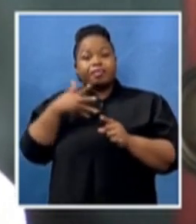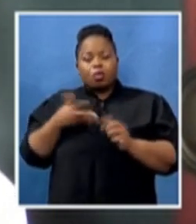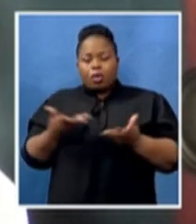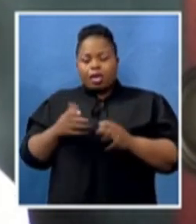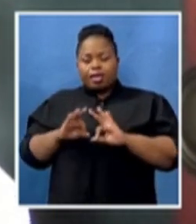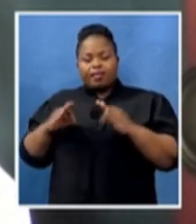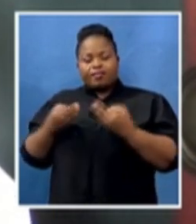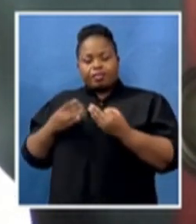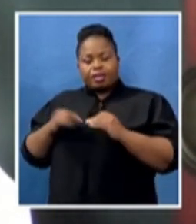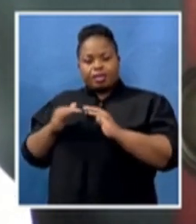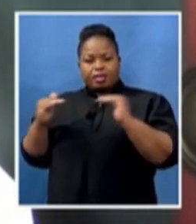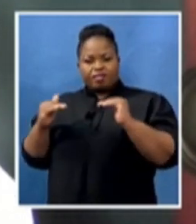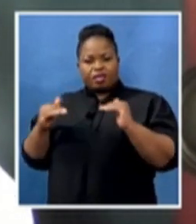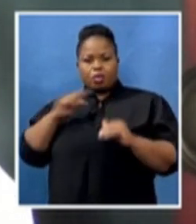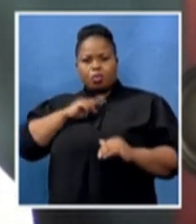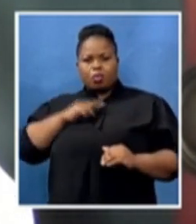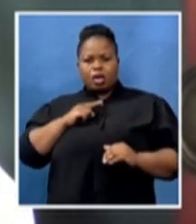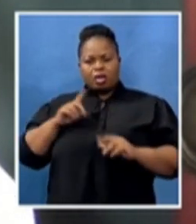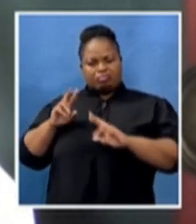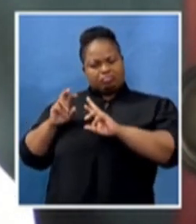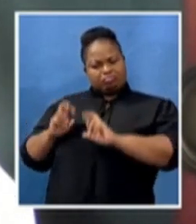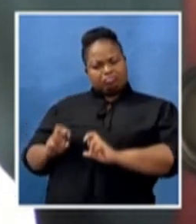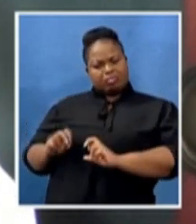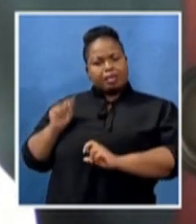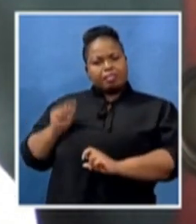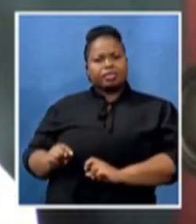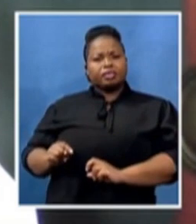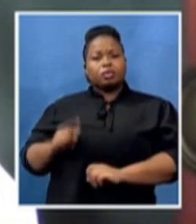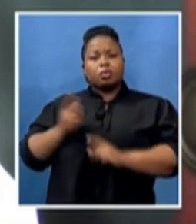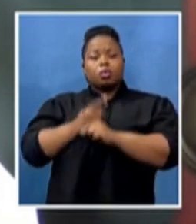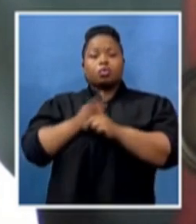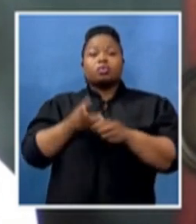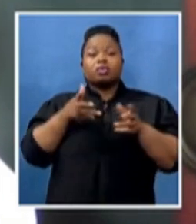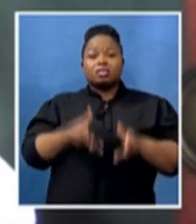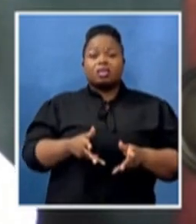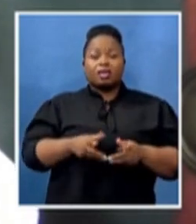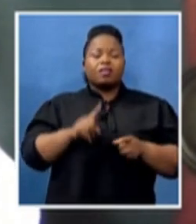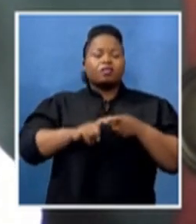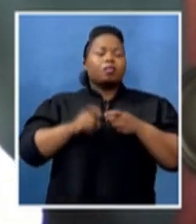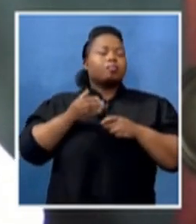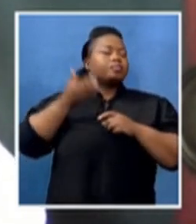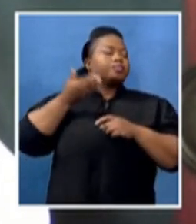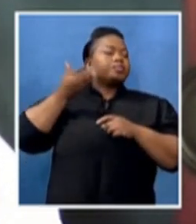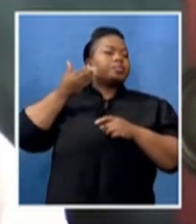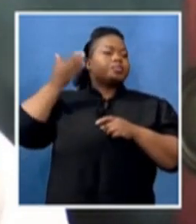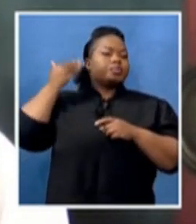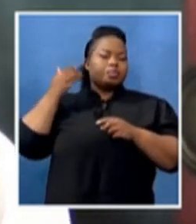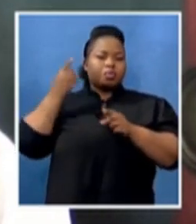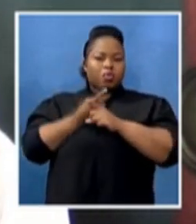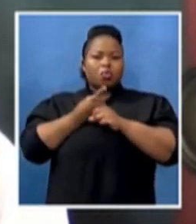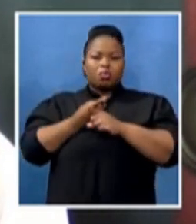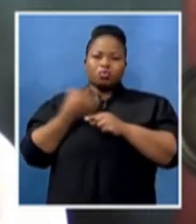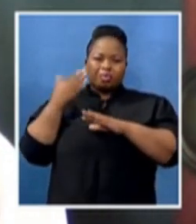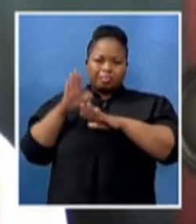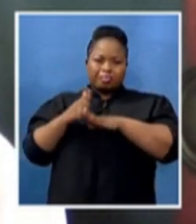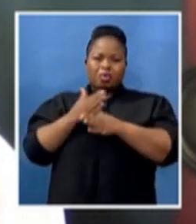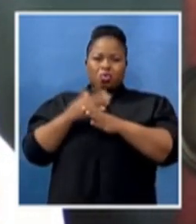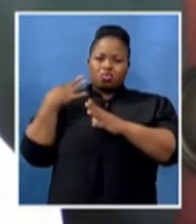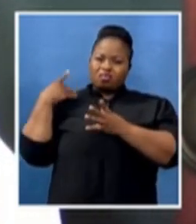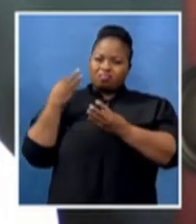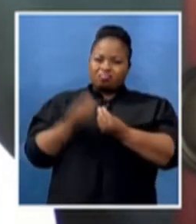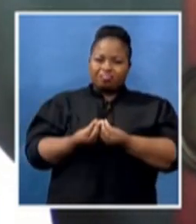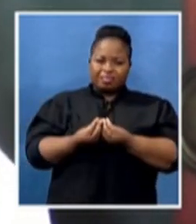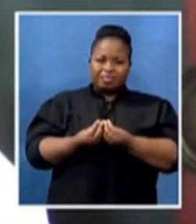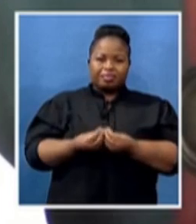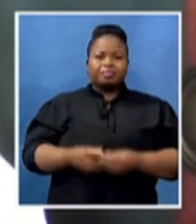And here, the shadow of our past looms large. There was a migrant labor system that separated